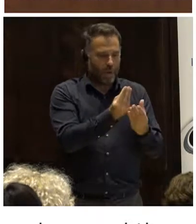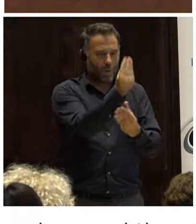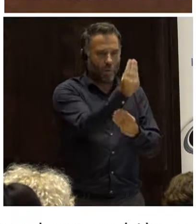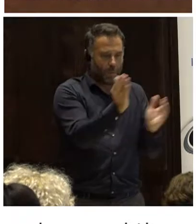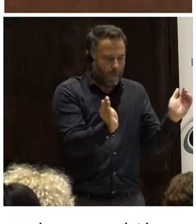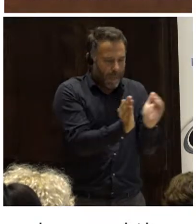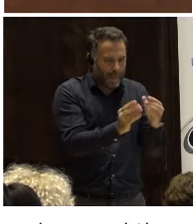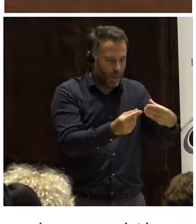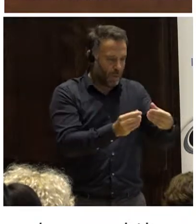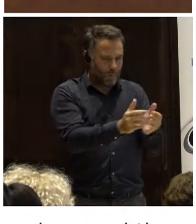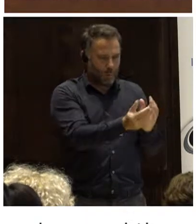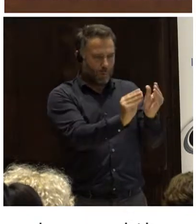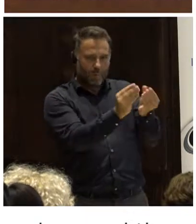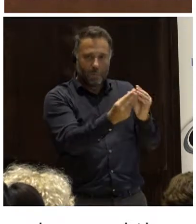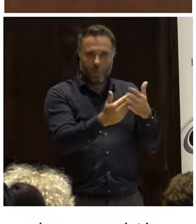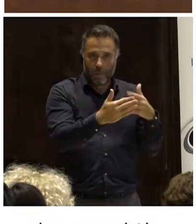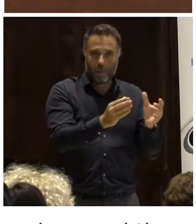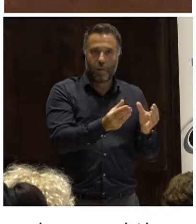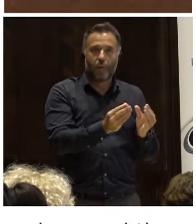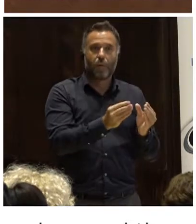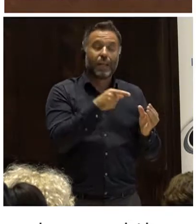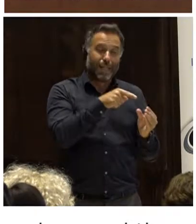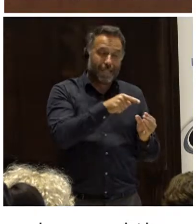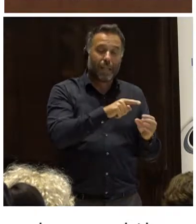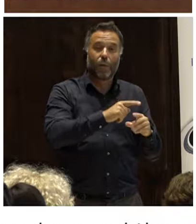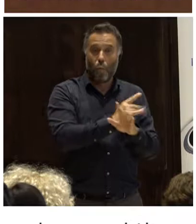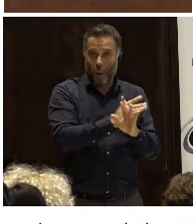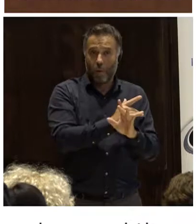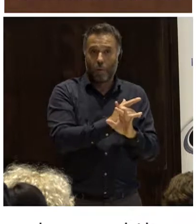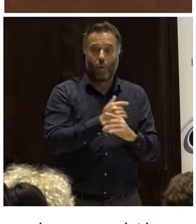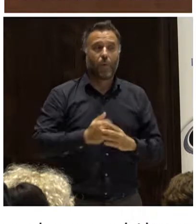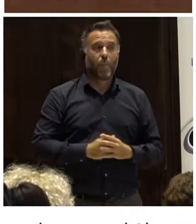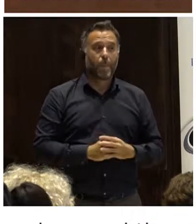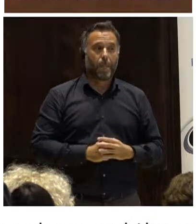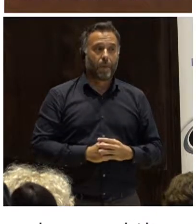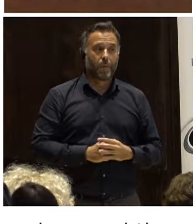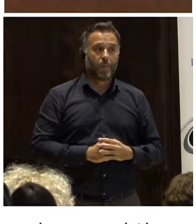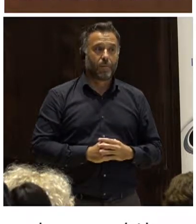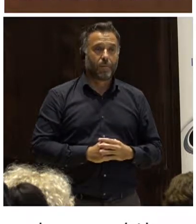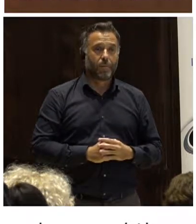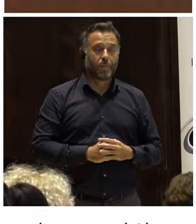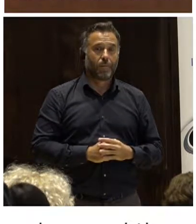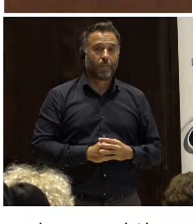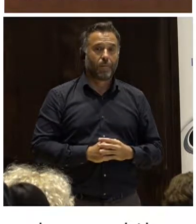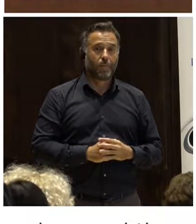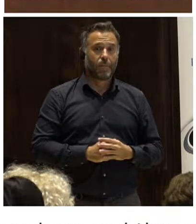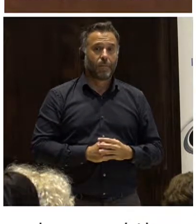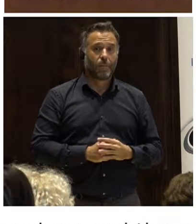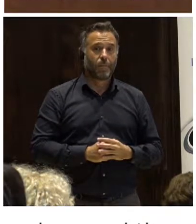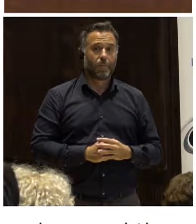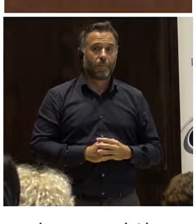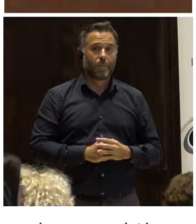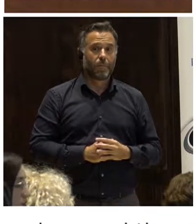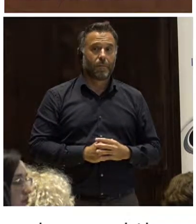kind of play is not feasible by children with motor impairment. And